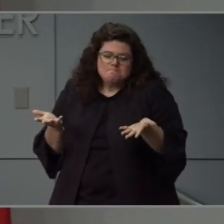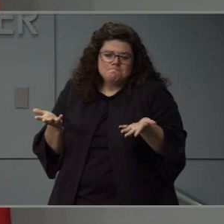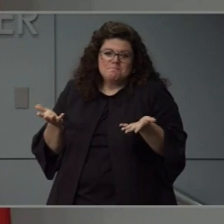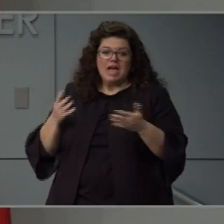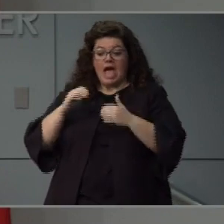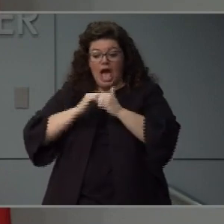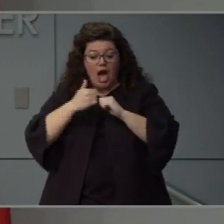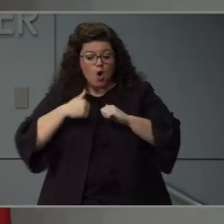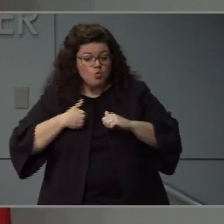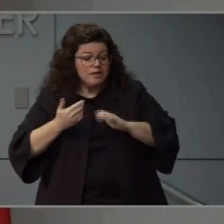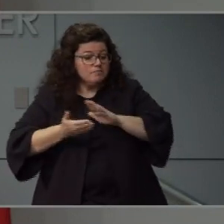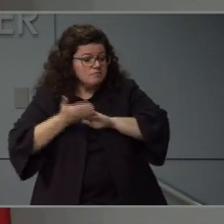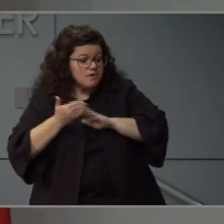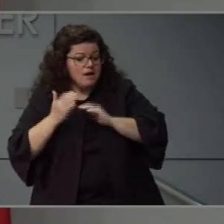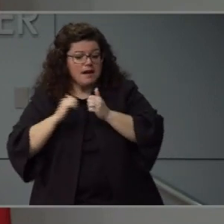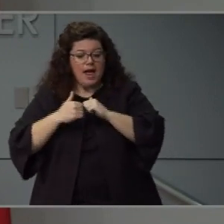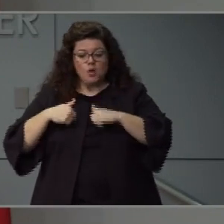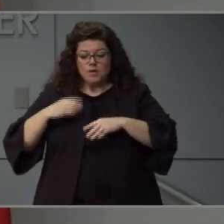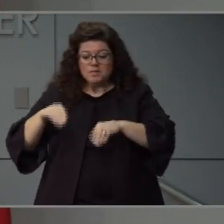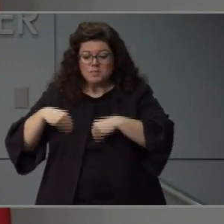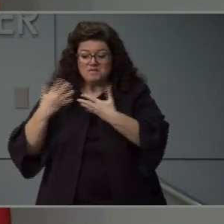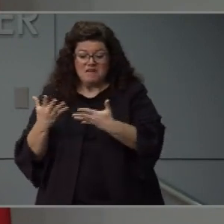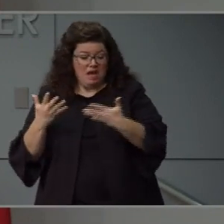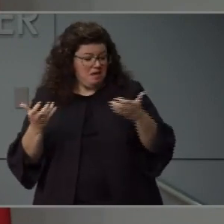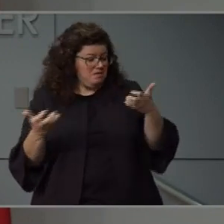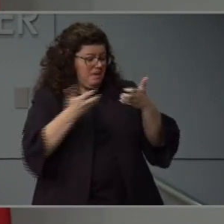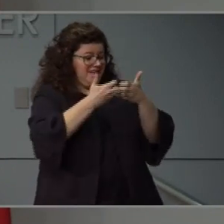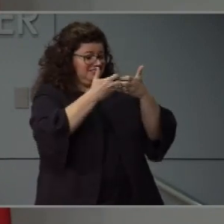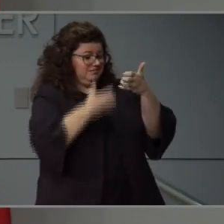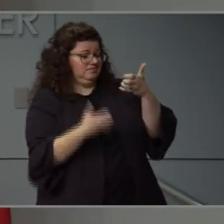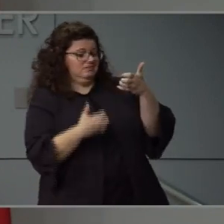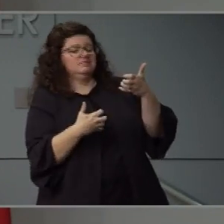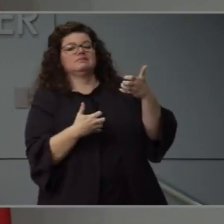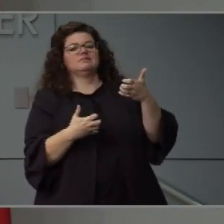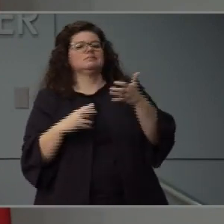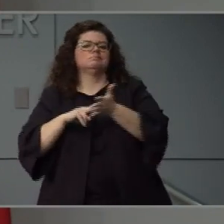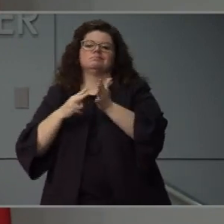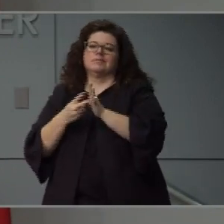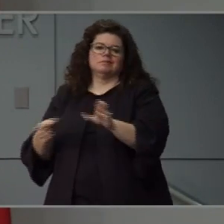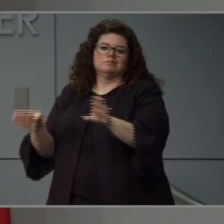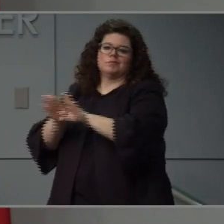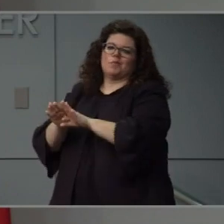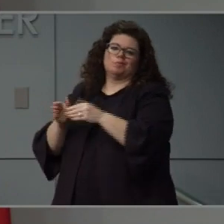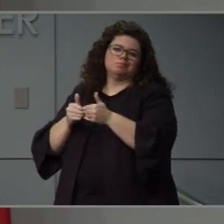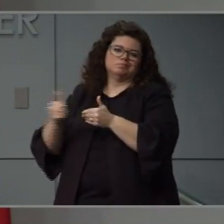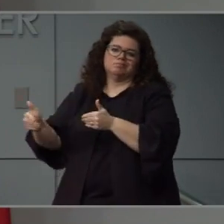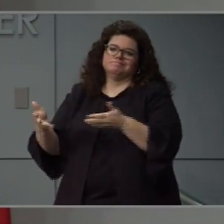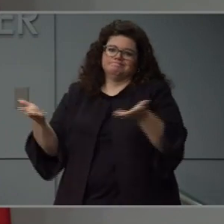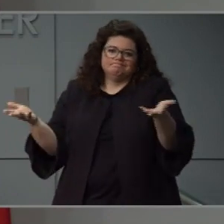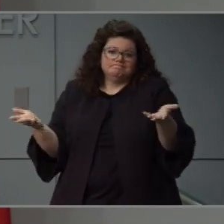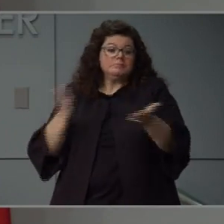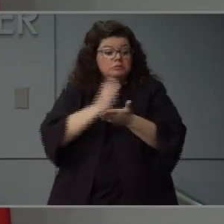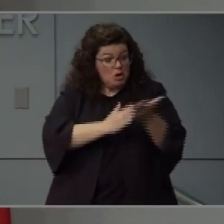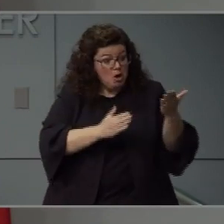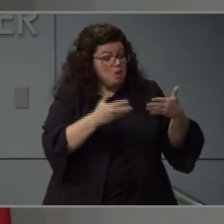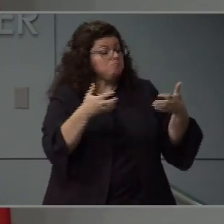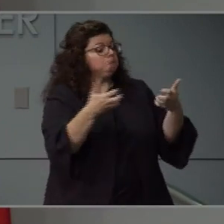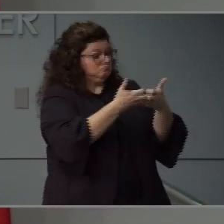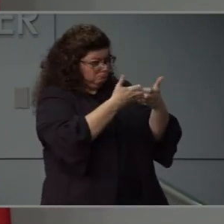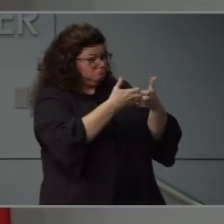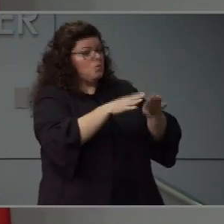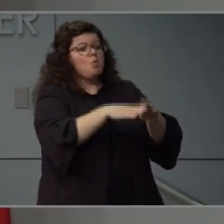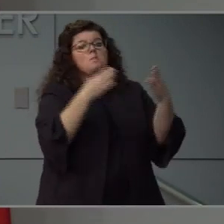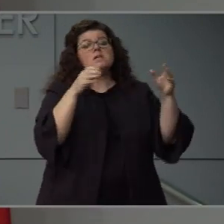provide and how we operate. So we know that this is incredibly challenging. I will say that camp is this